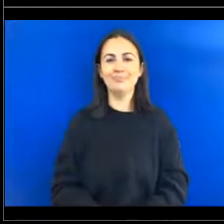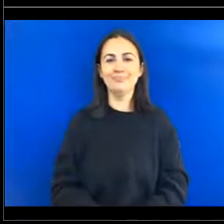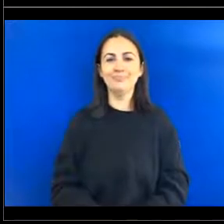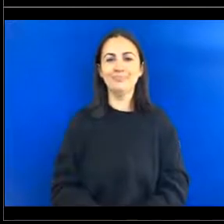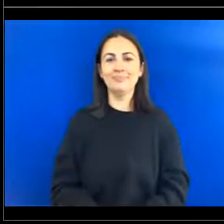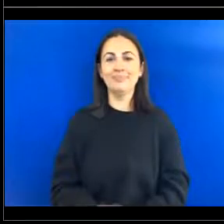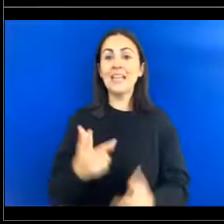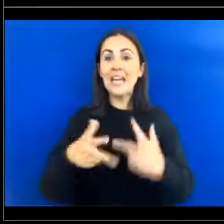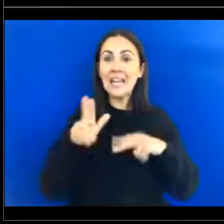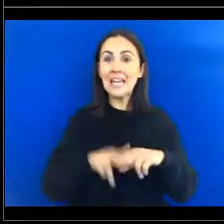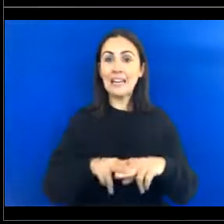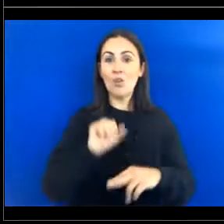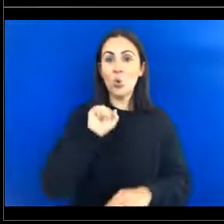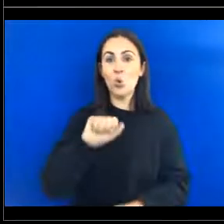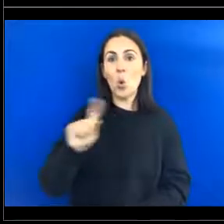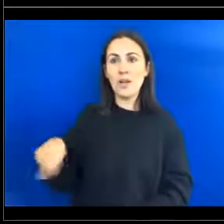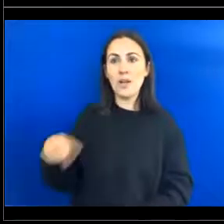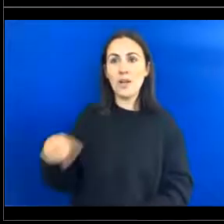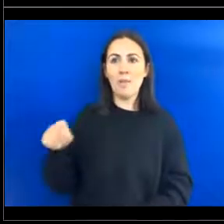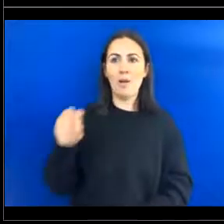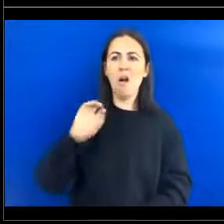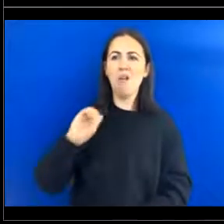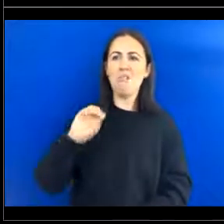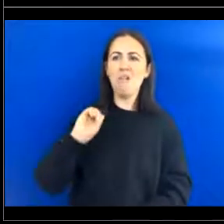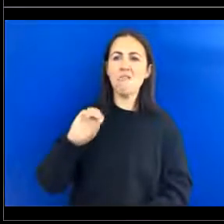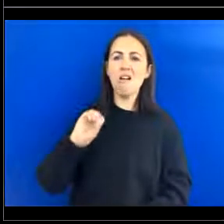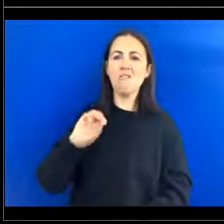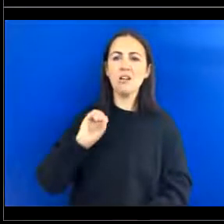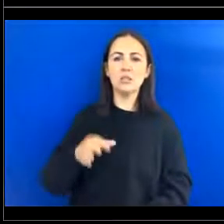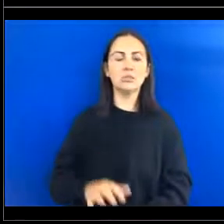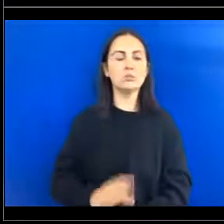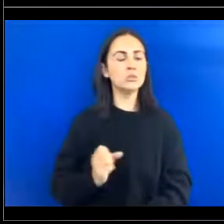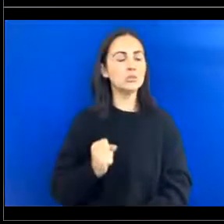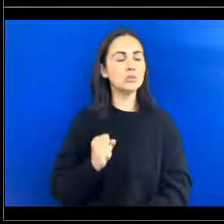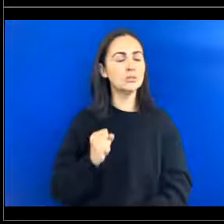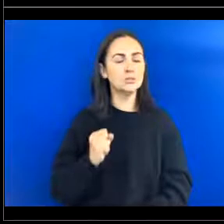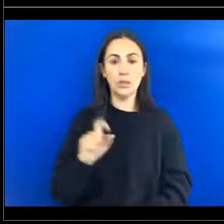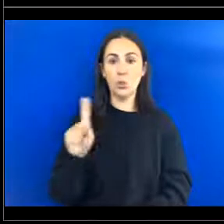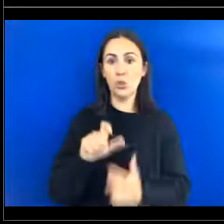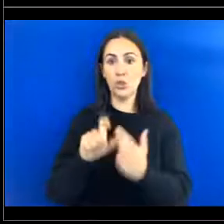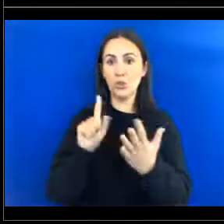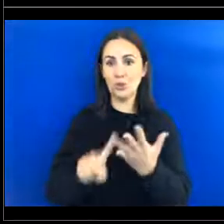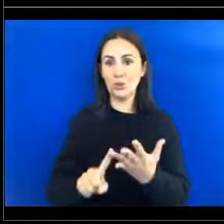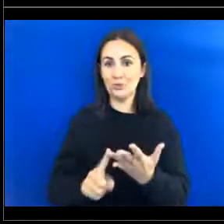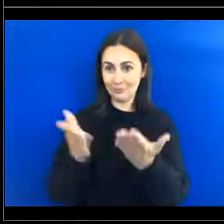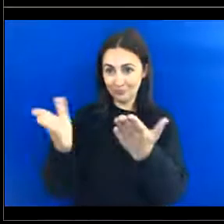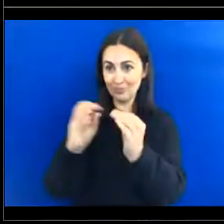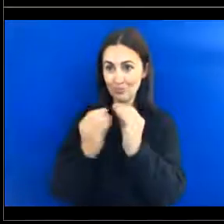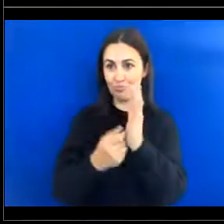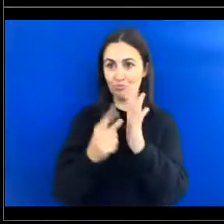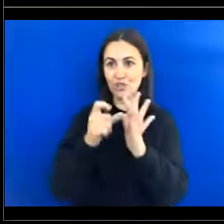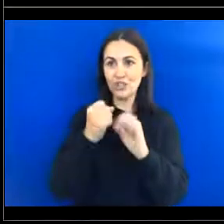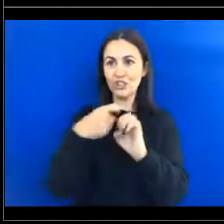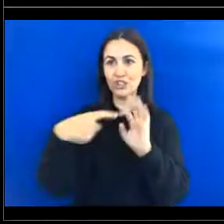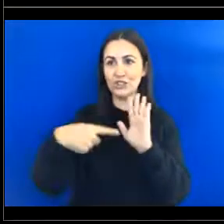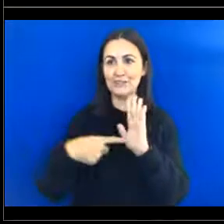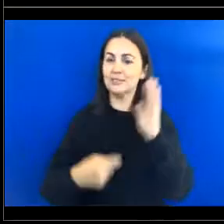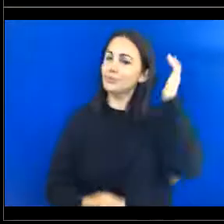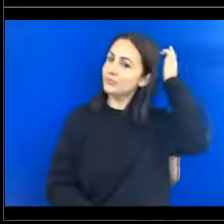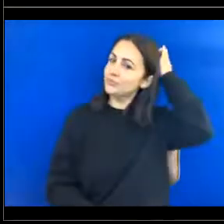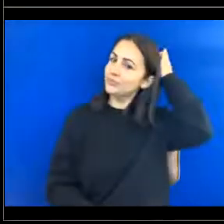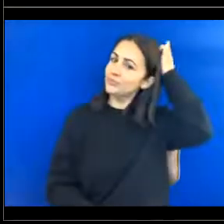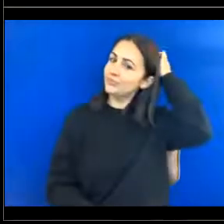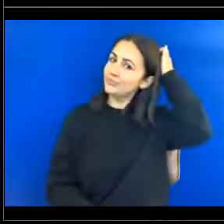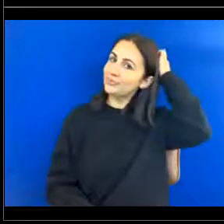annoyed by the noise from a neighbour's dog, what should you do? So Bridget, do you want to take us through this slide? Sure.